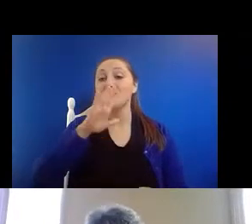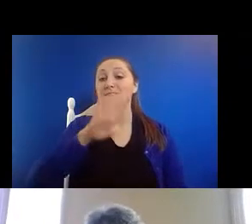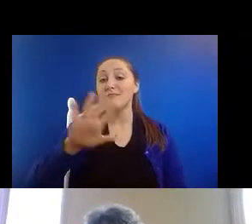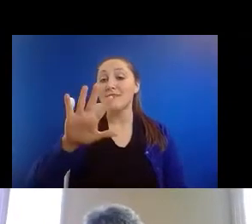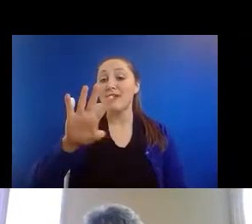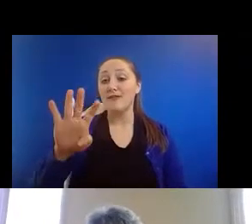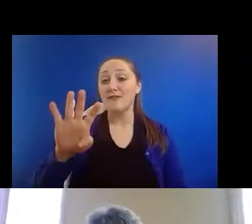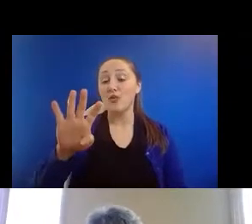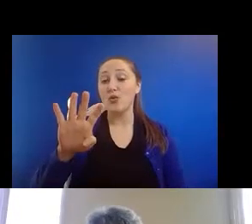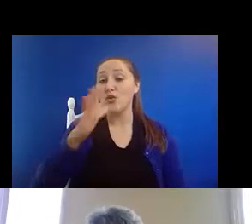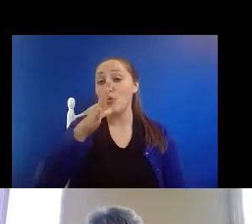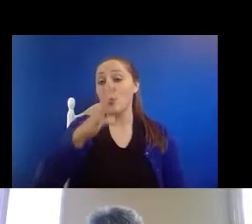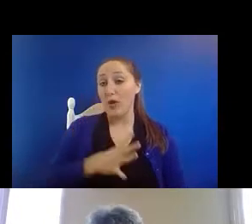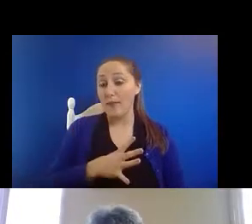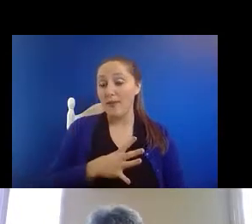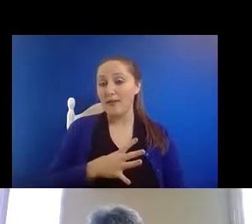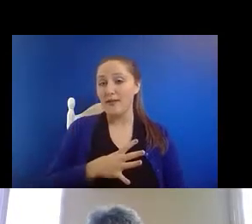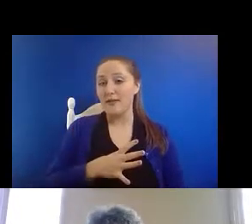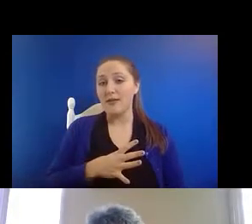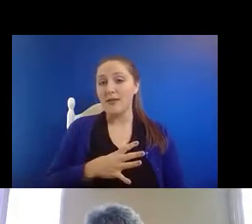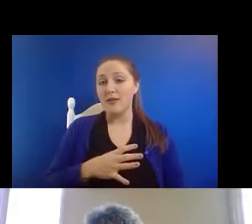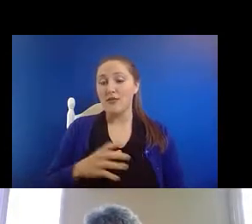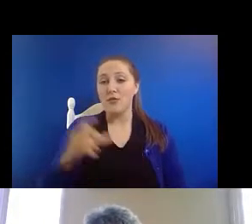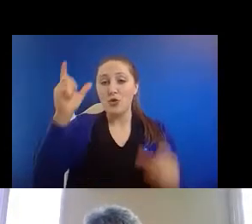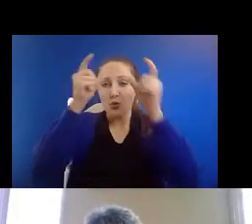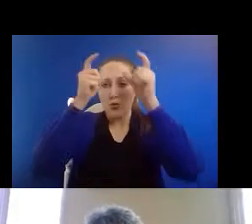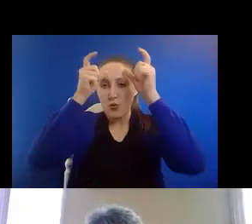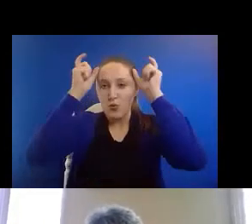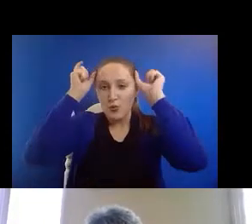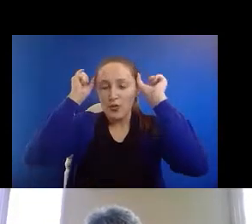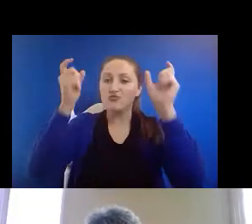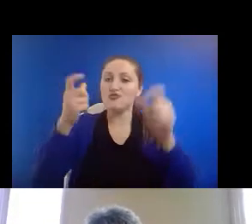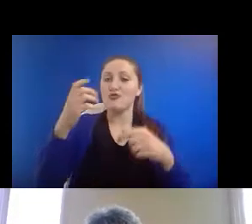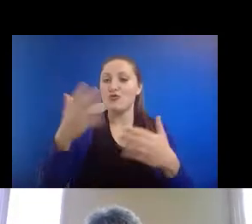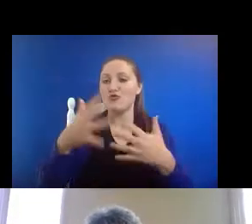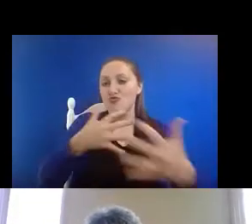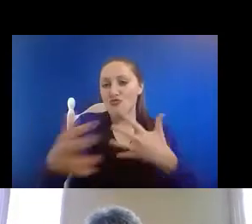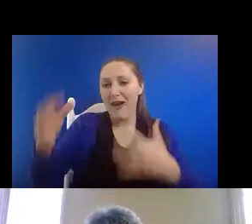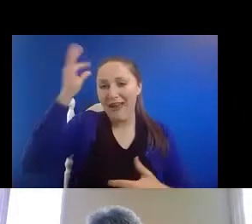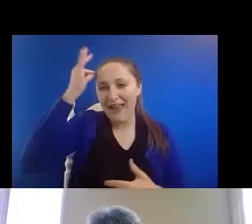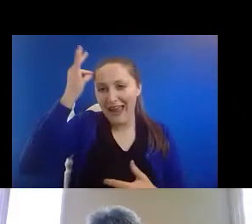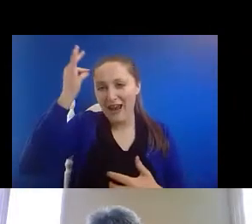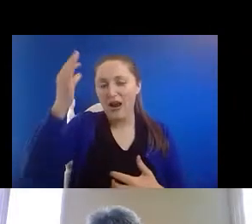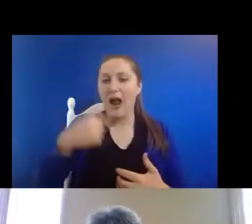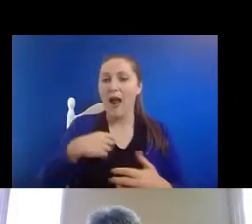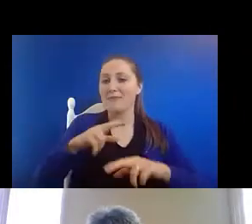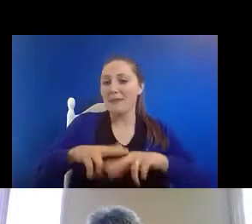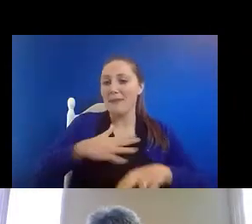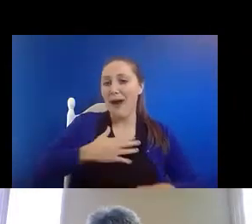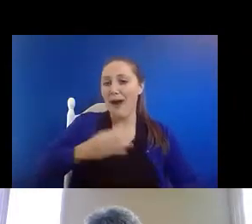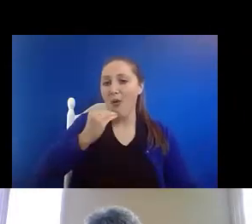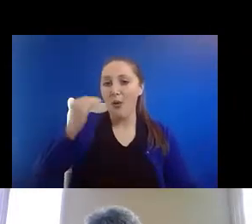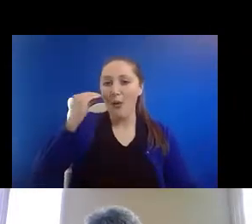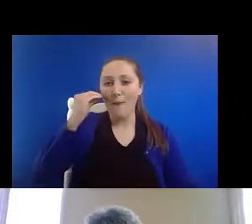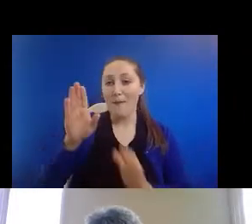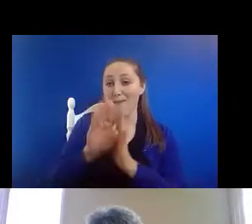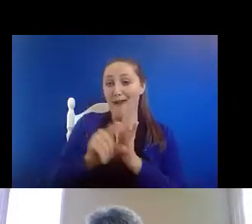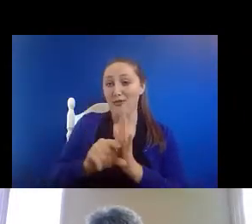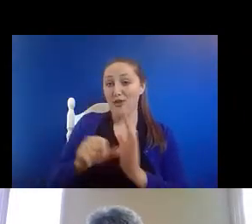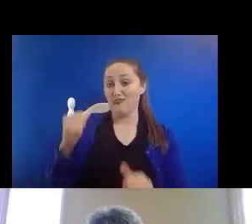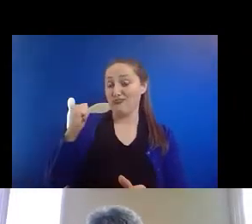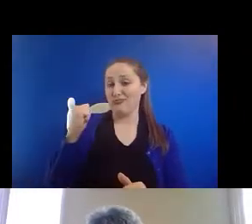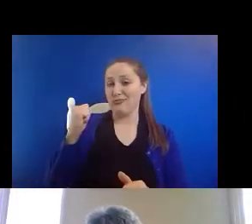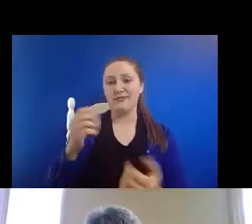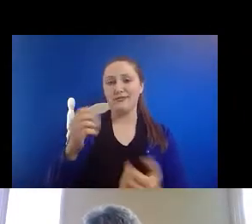54-year-old woman with a lot of short gray hair and sitting in my home with a background that's just a